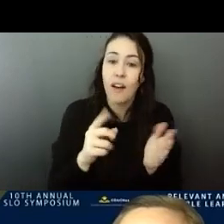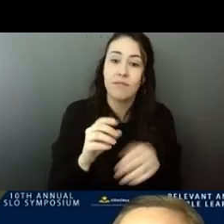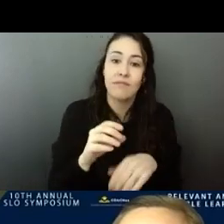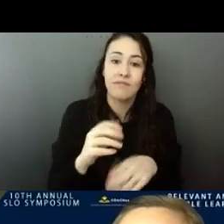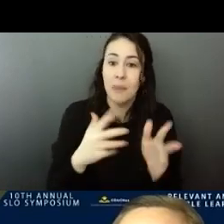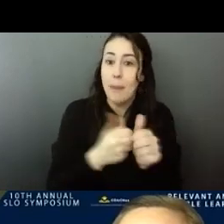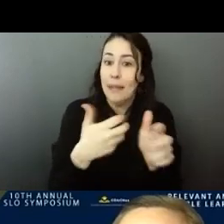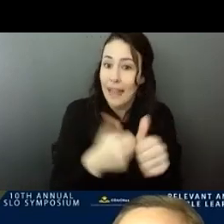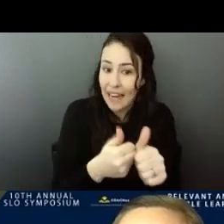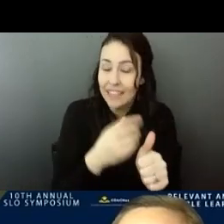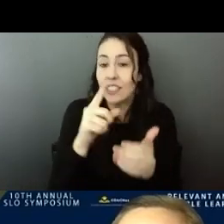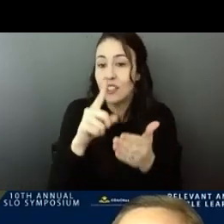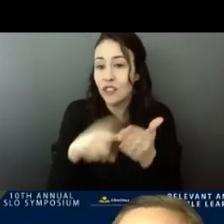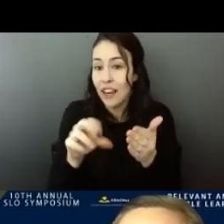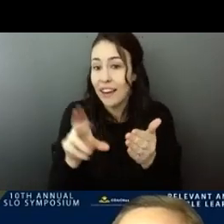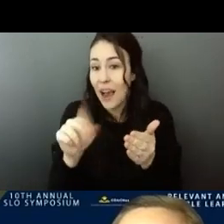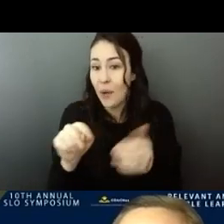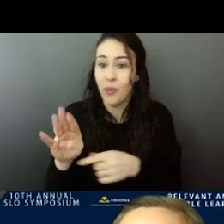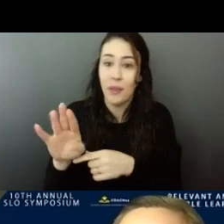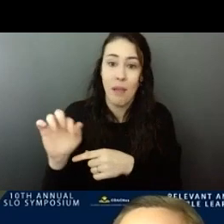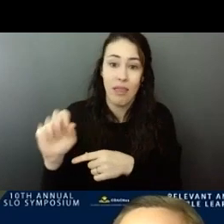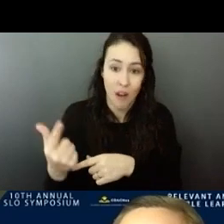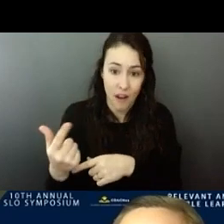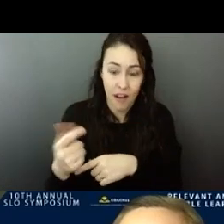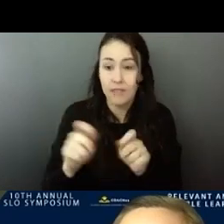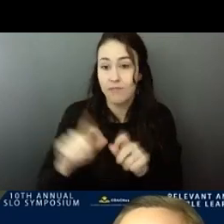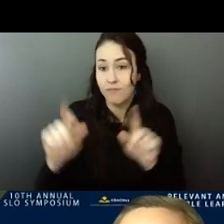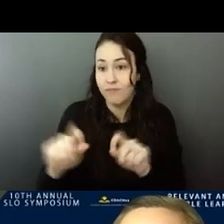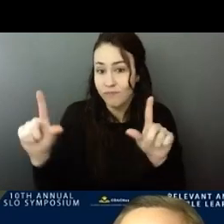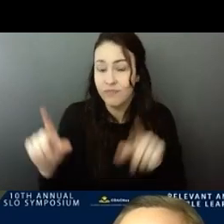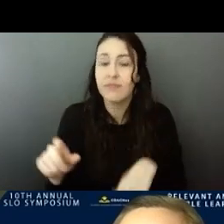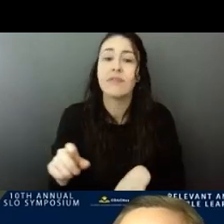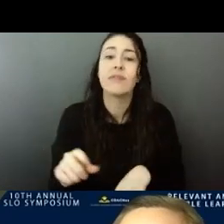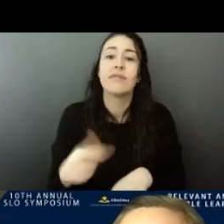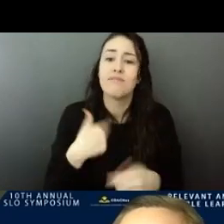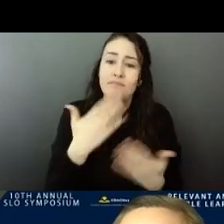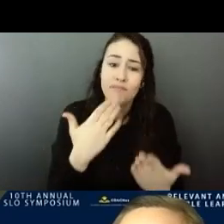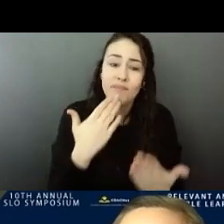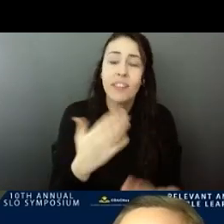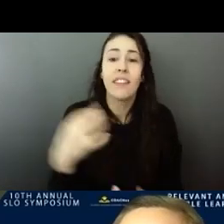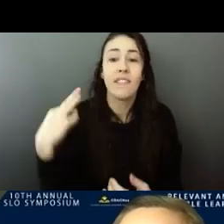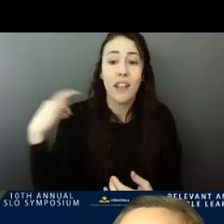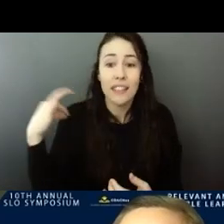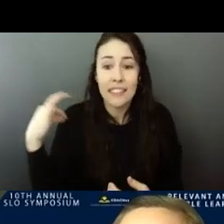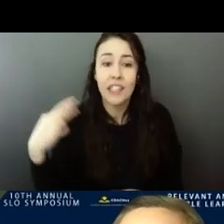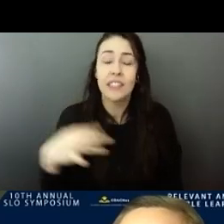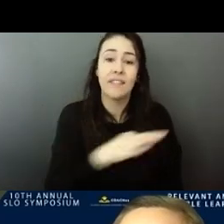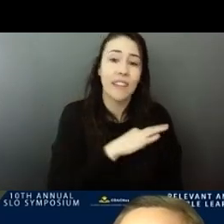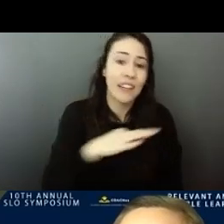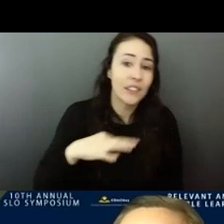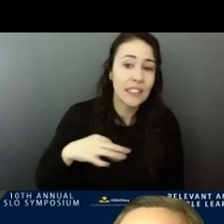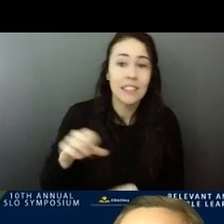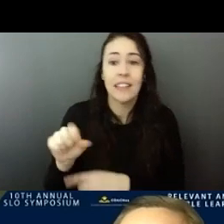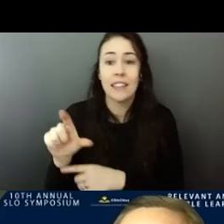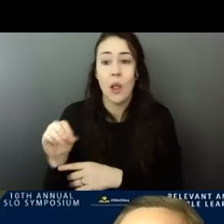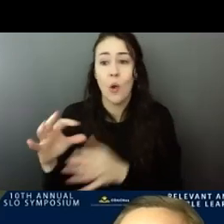this progress is thanks to the tireless efforts of volunteers, faculty, and SLO coordinators who find the topic of